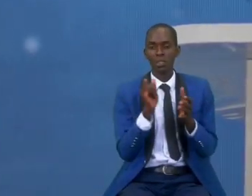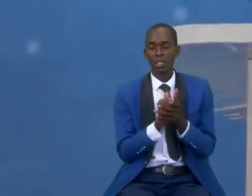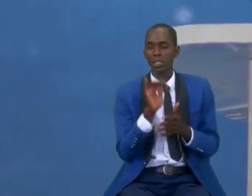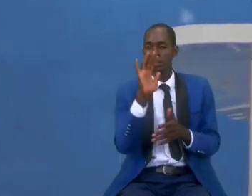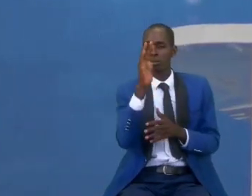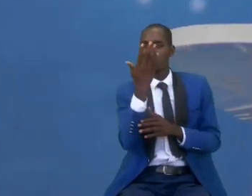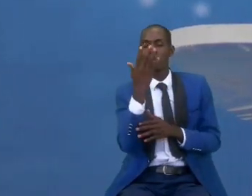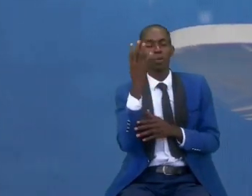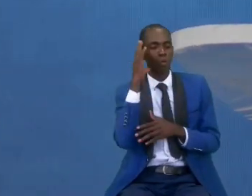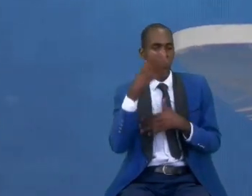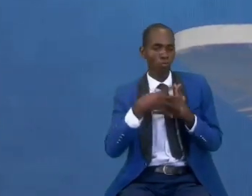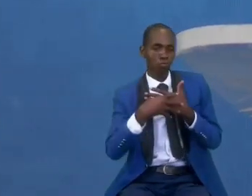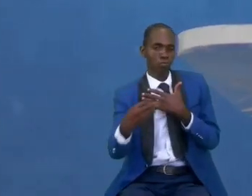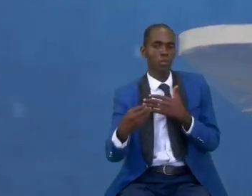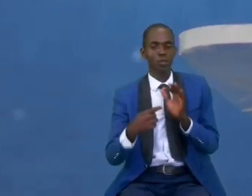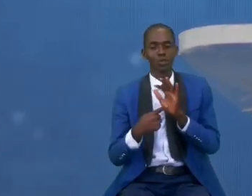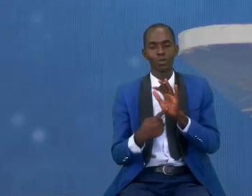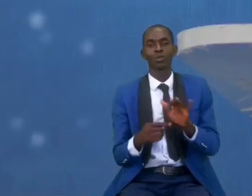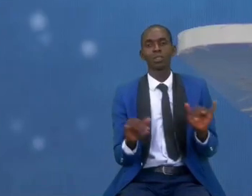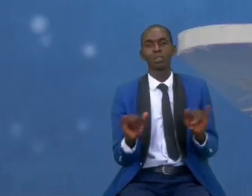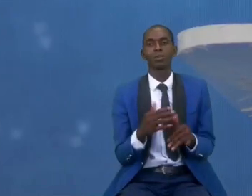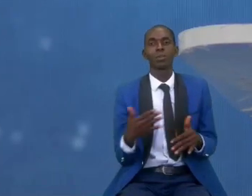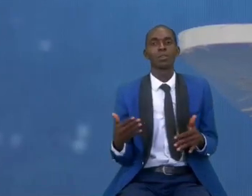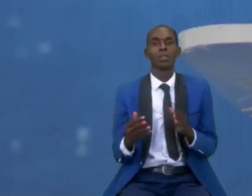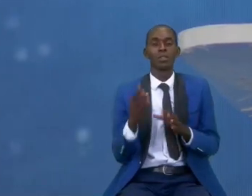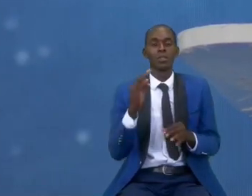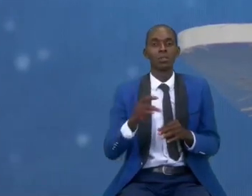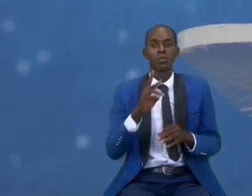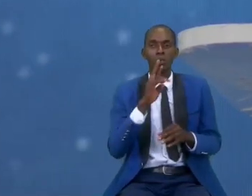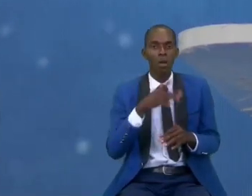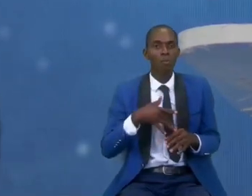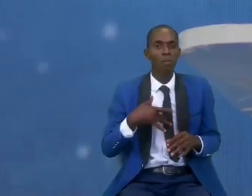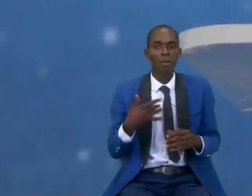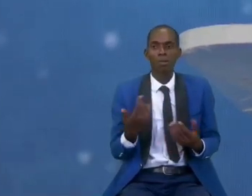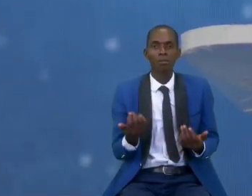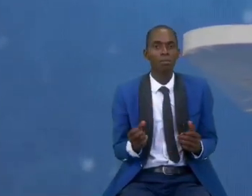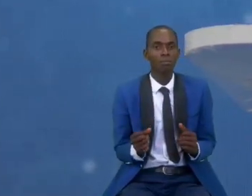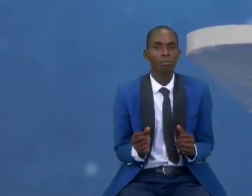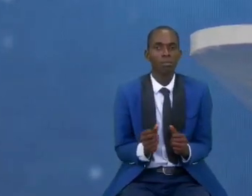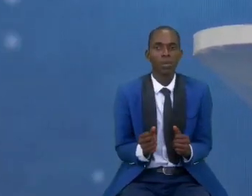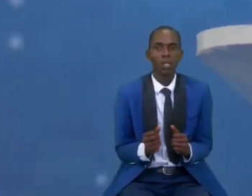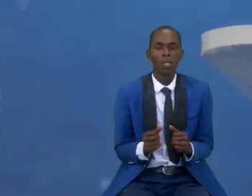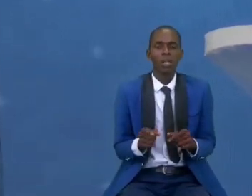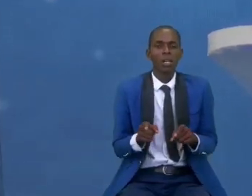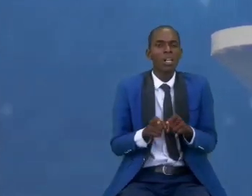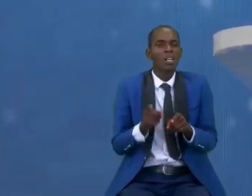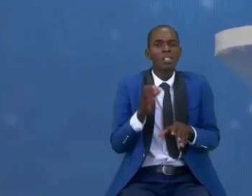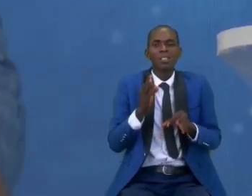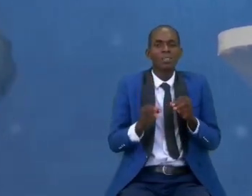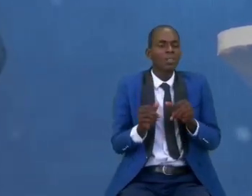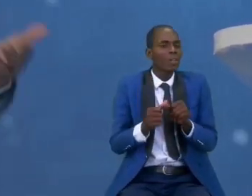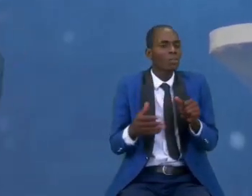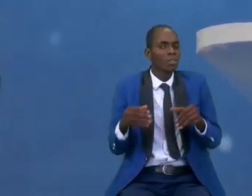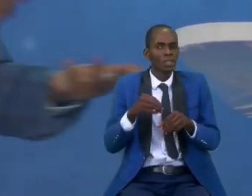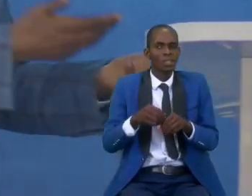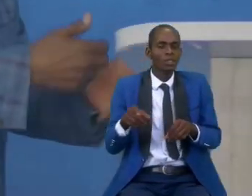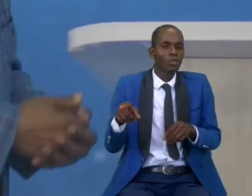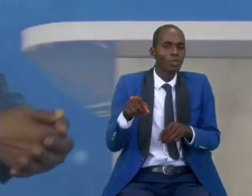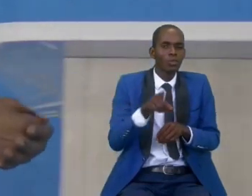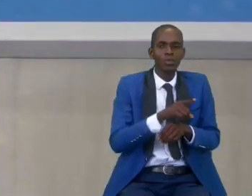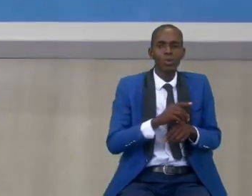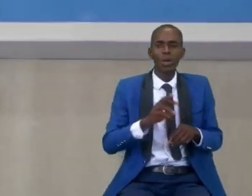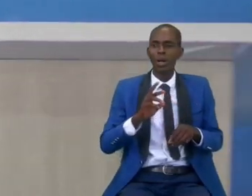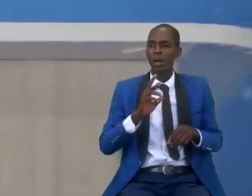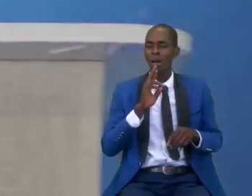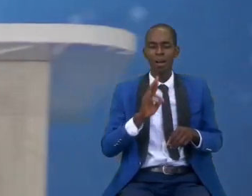if, you know, you can, all your nerves and everything, they are on edge, the one in the mirror will also behave like that, because it's your